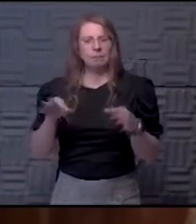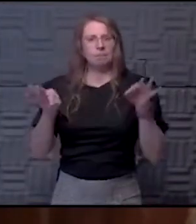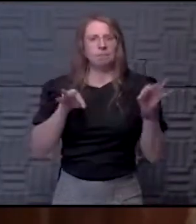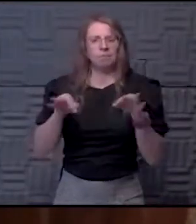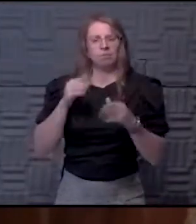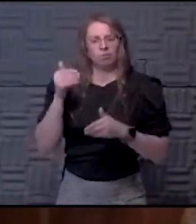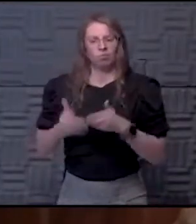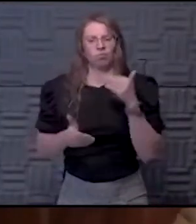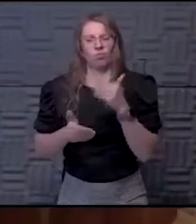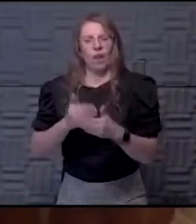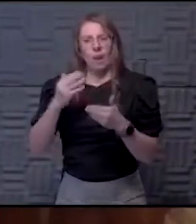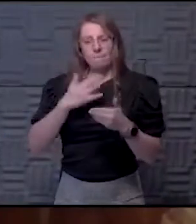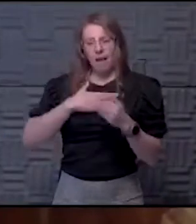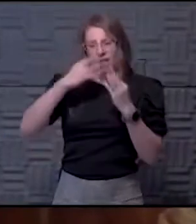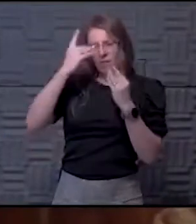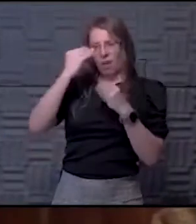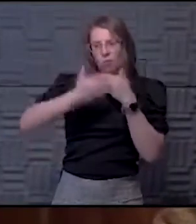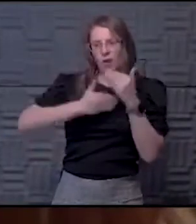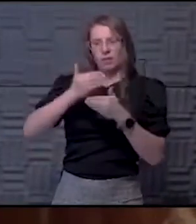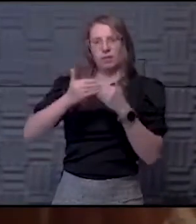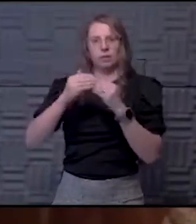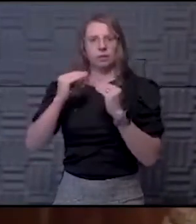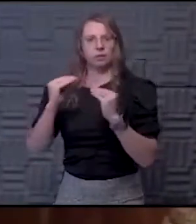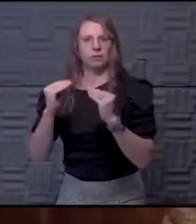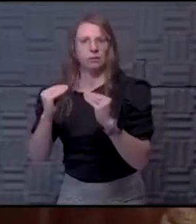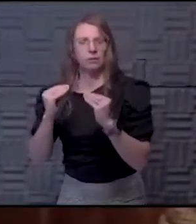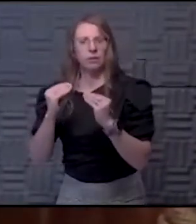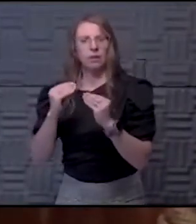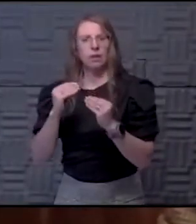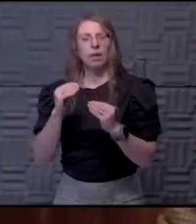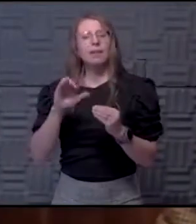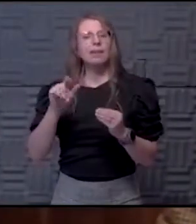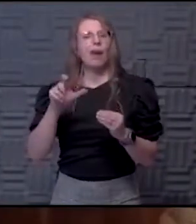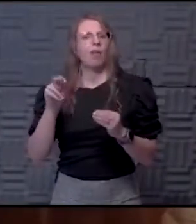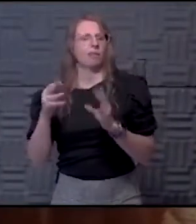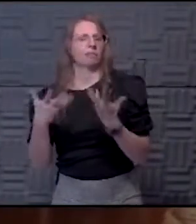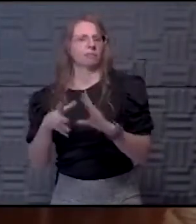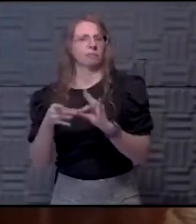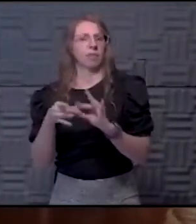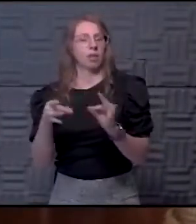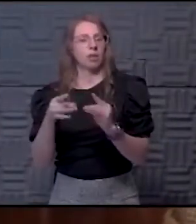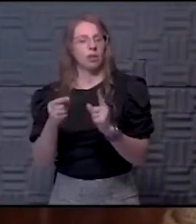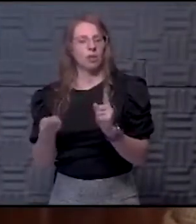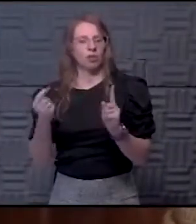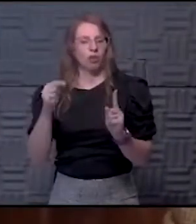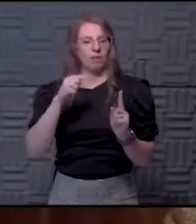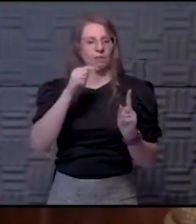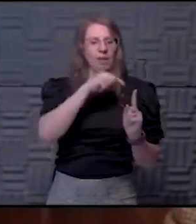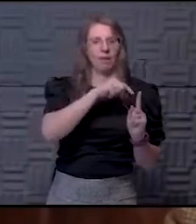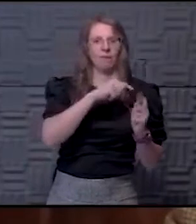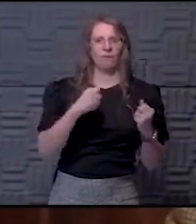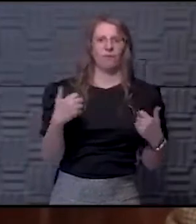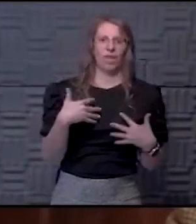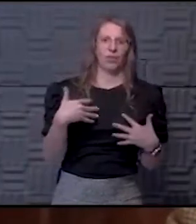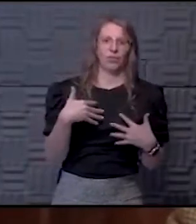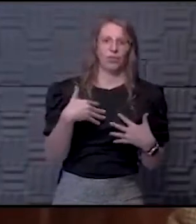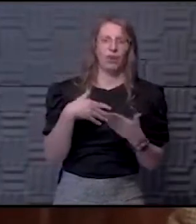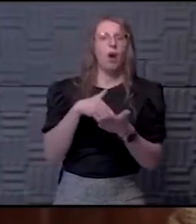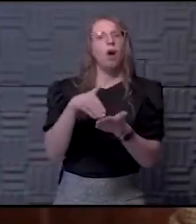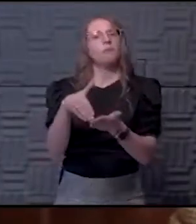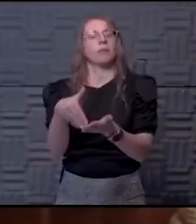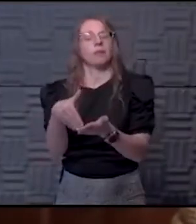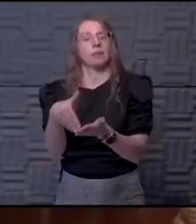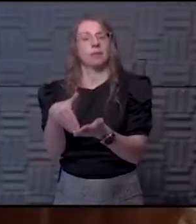through thinking. And what you often find, as Caroline mentioned, is you can trace it back to fear. Really,